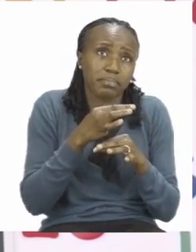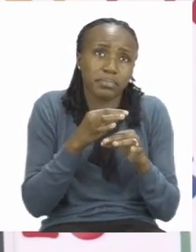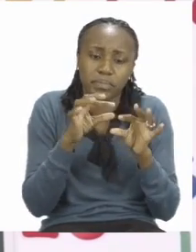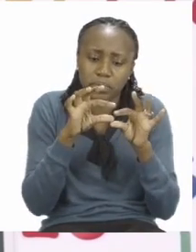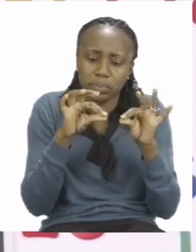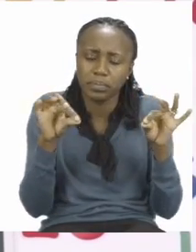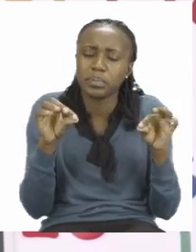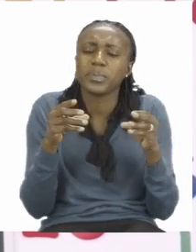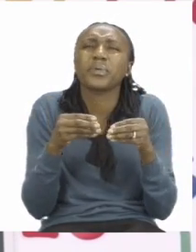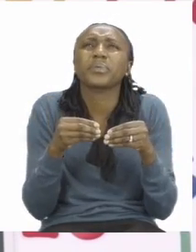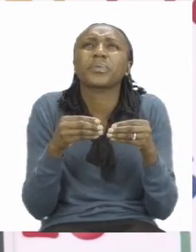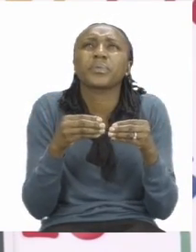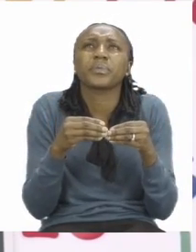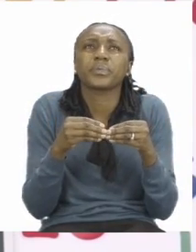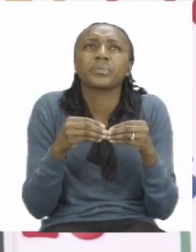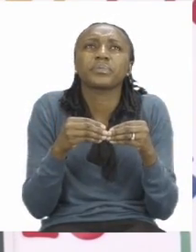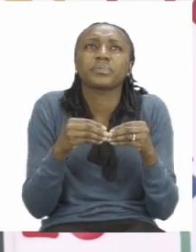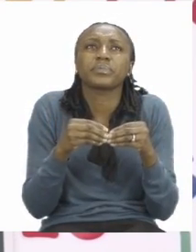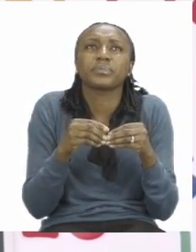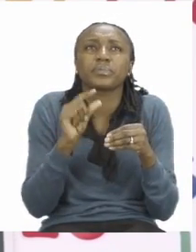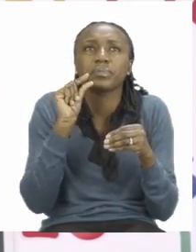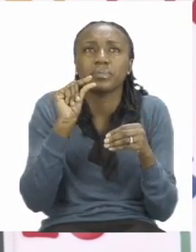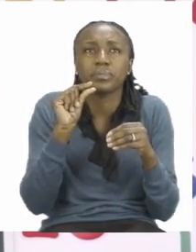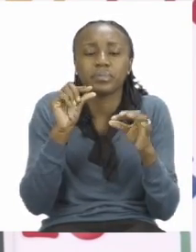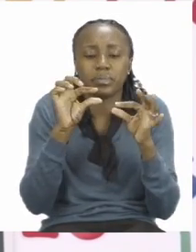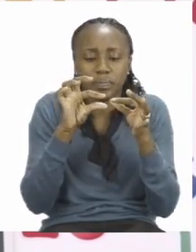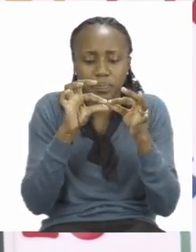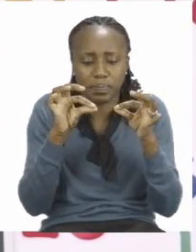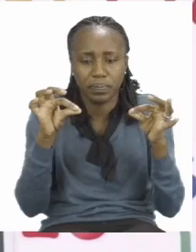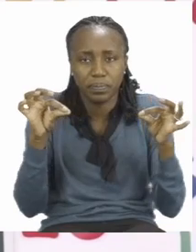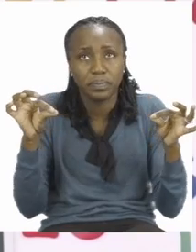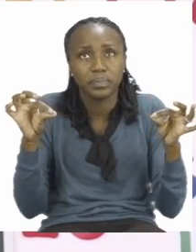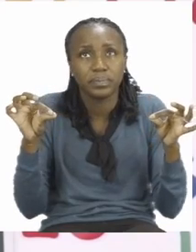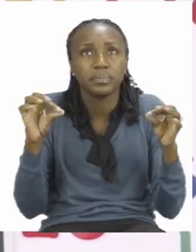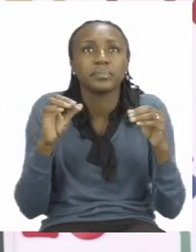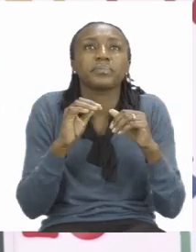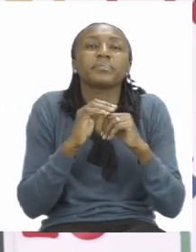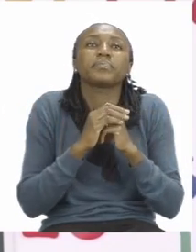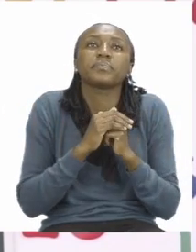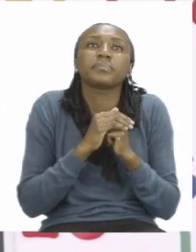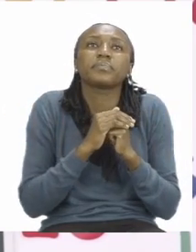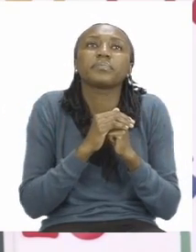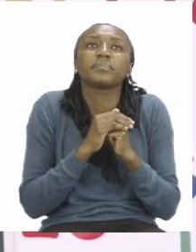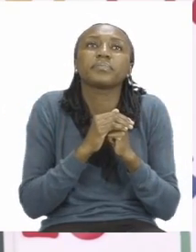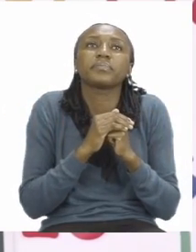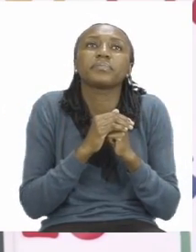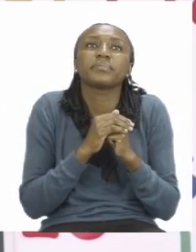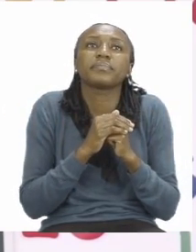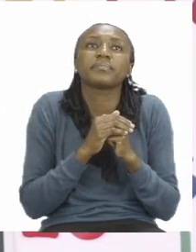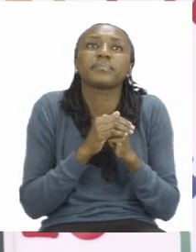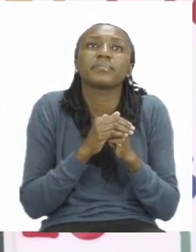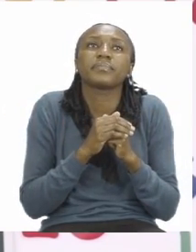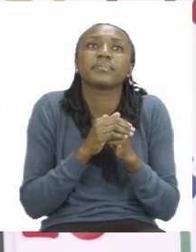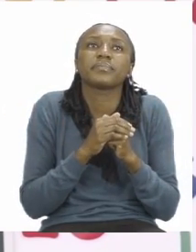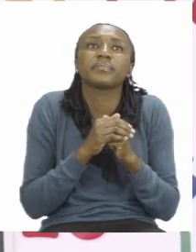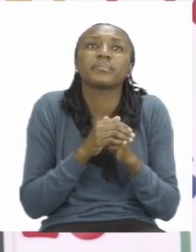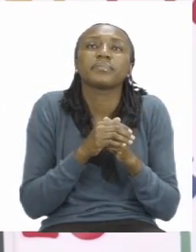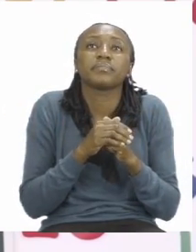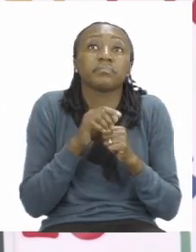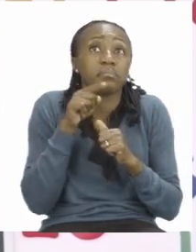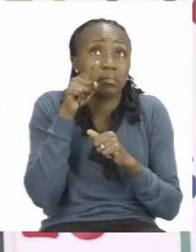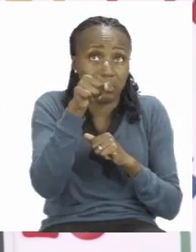soft. So this is a small ball of yarn. And then we have the